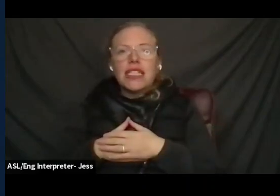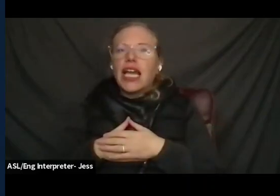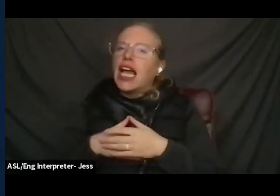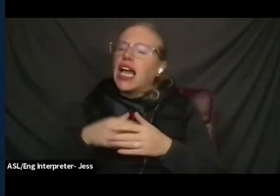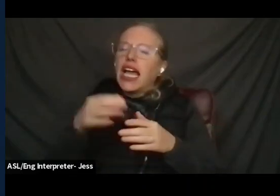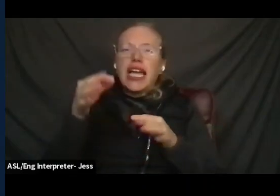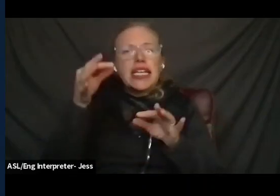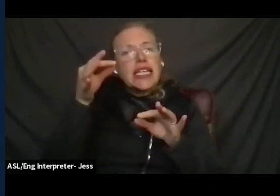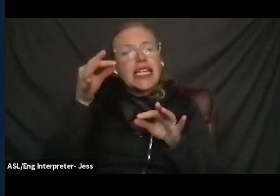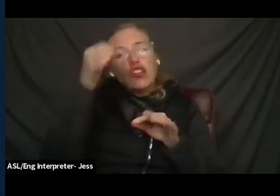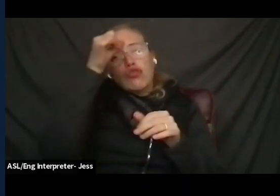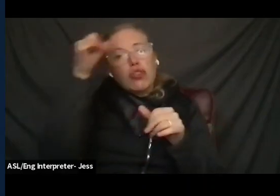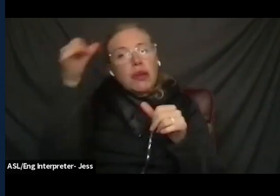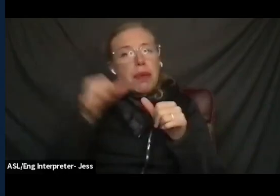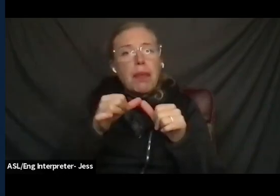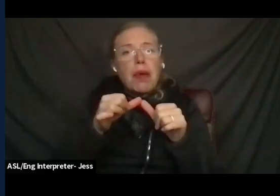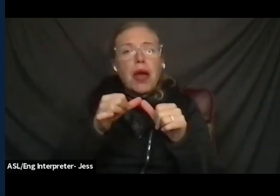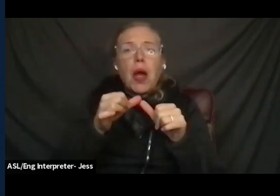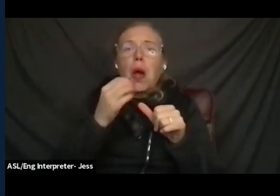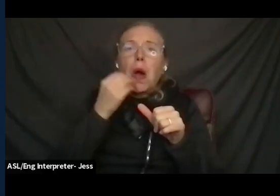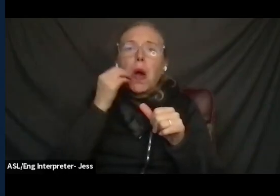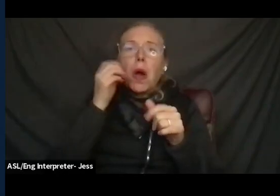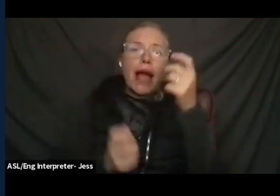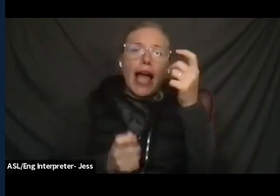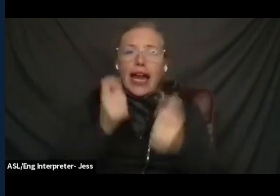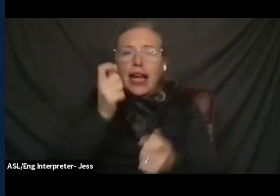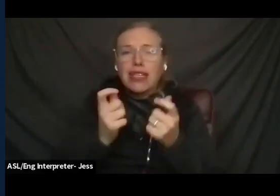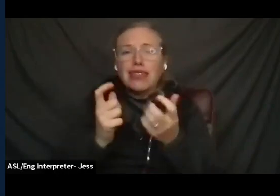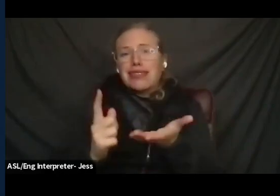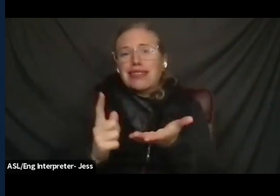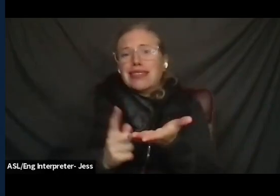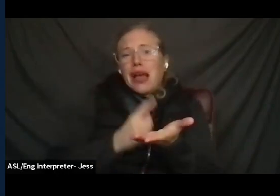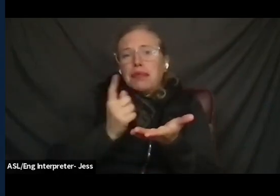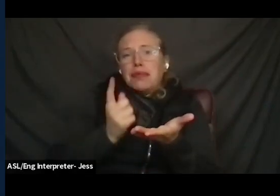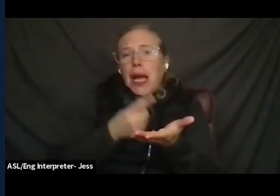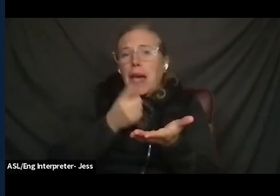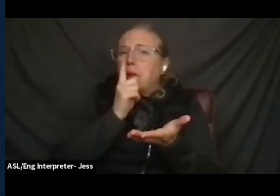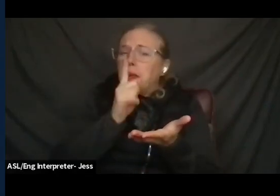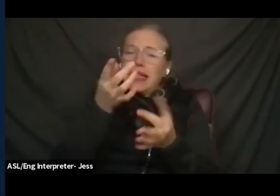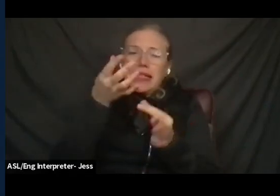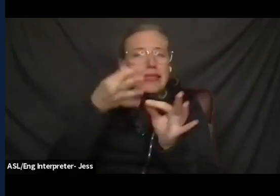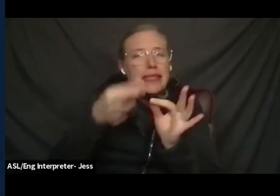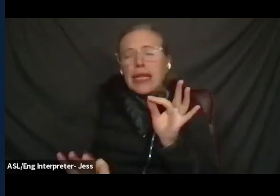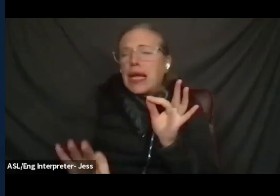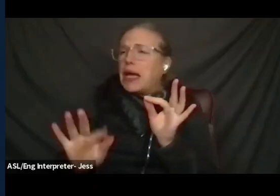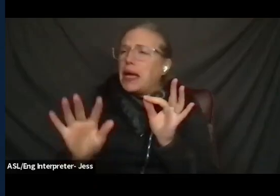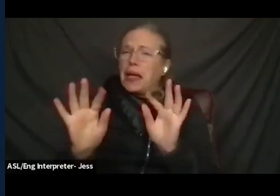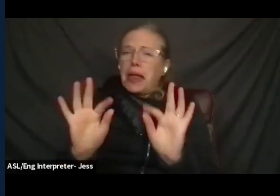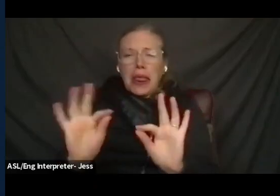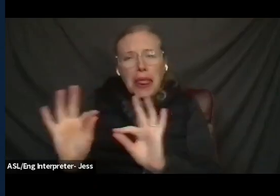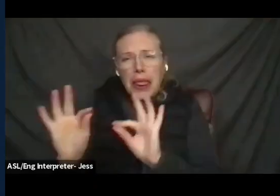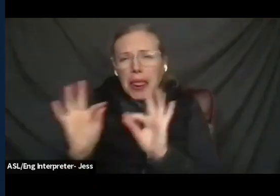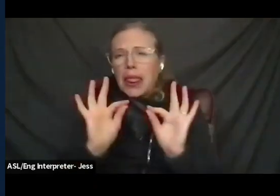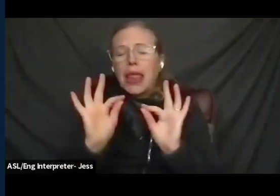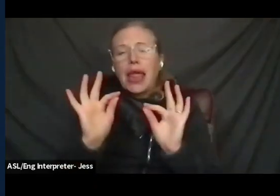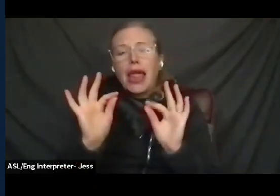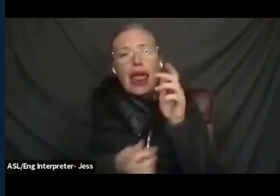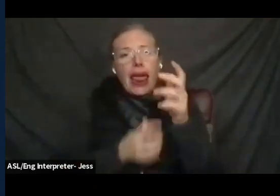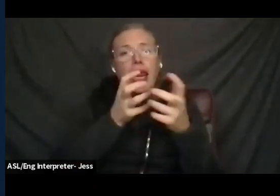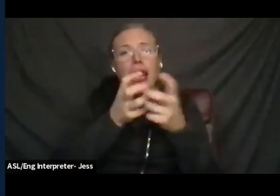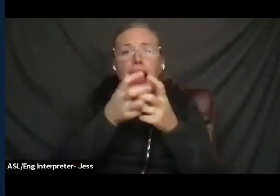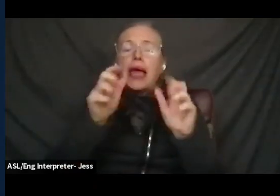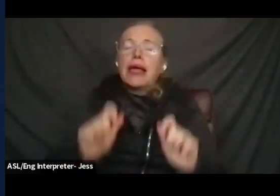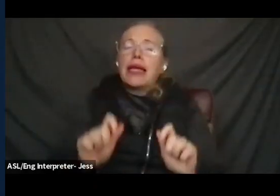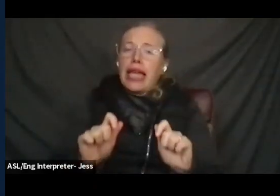And keep in mind that, we're talking about home adaptations, but sometimes even really seemingly minor home adaptations can